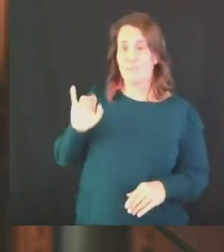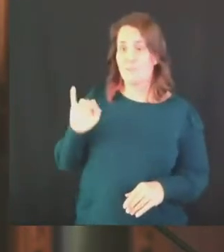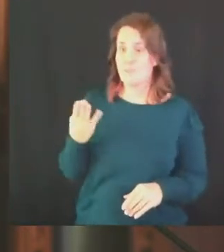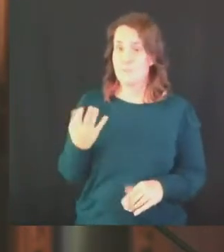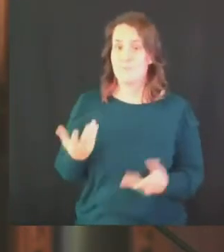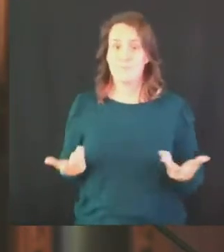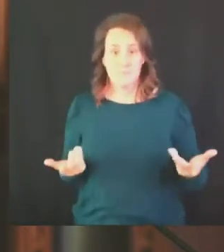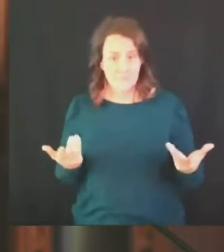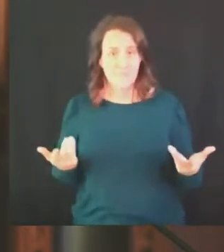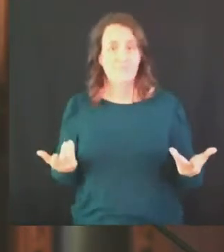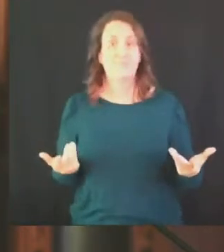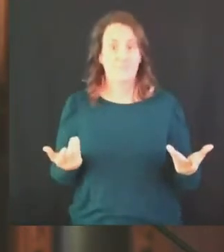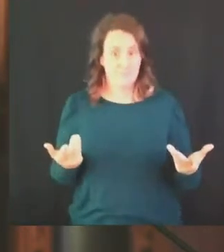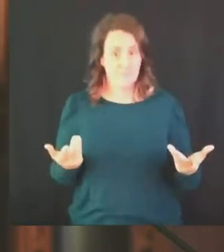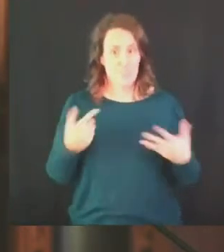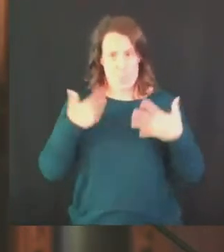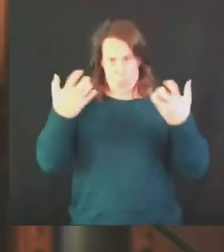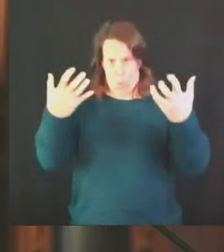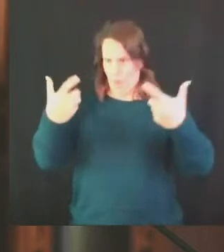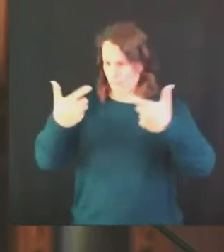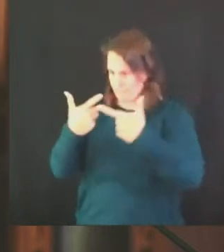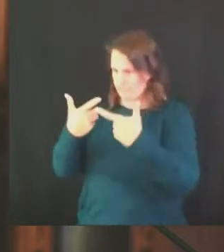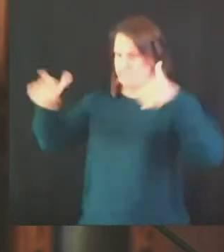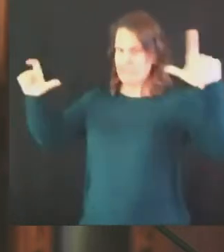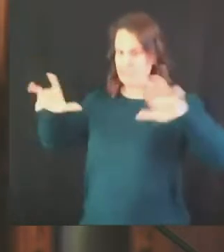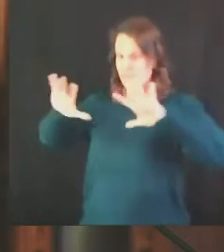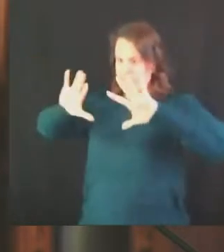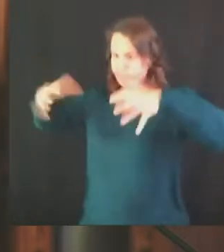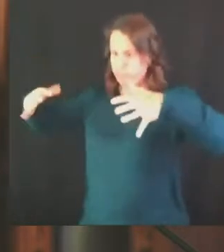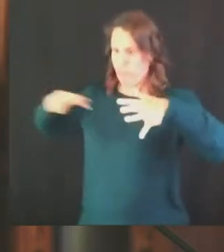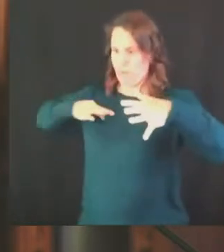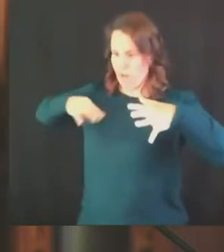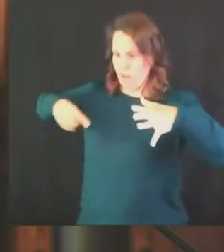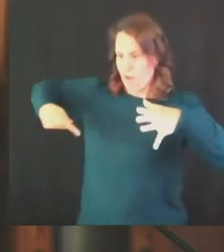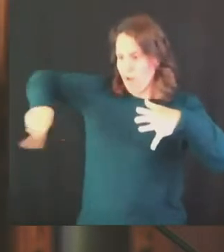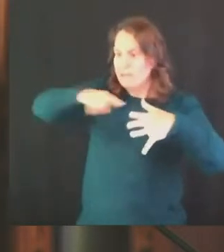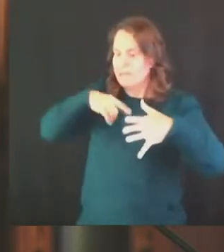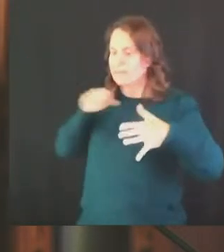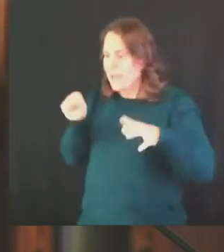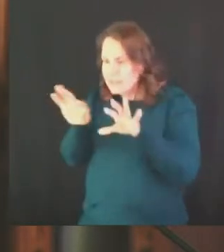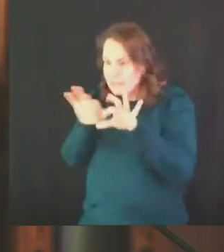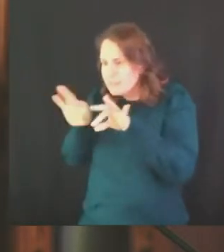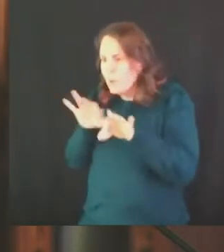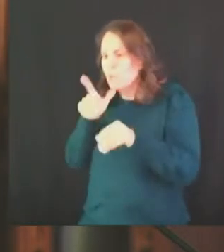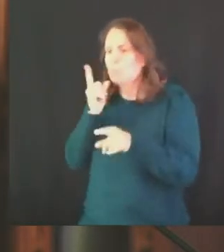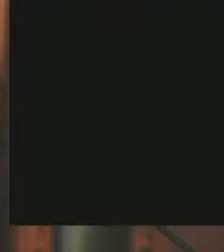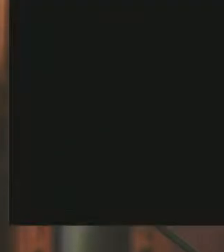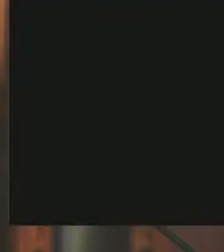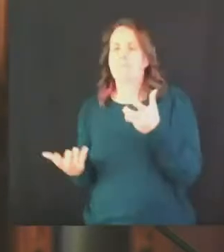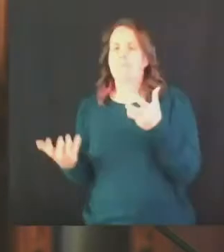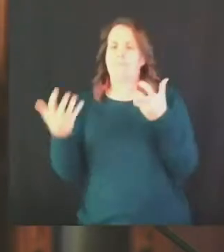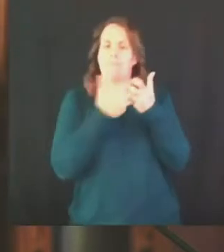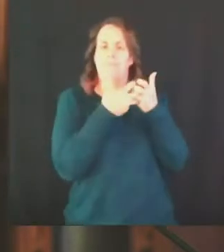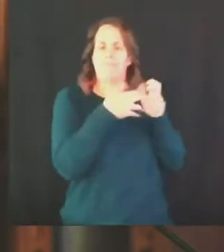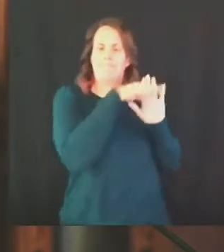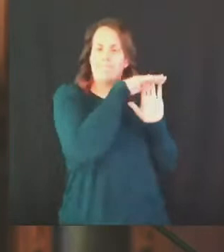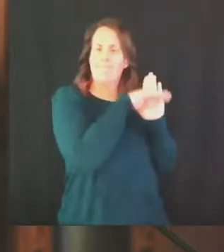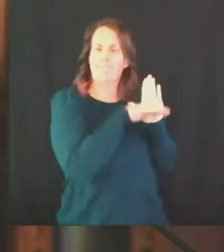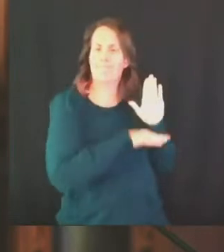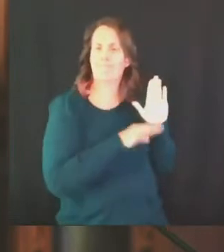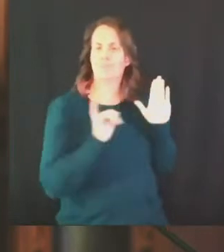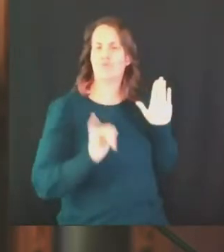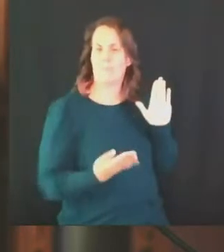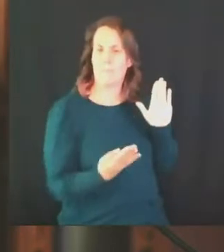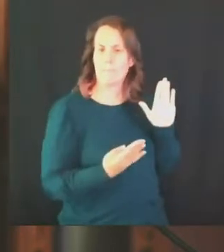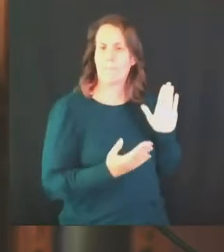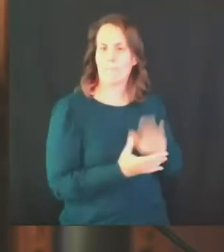pick the best and the most qualified folks to be part of this team. And we're anxious to start the interview process